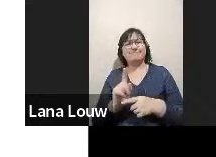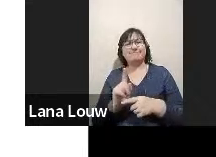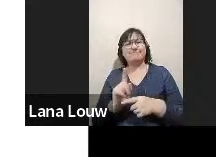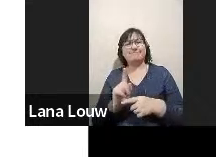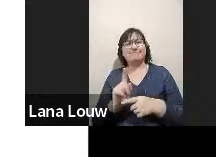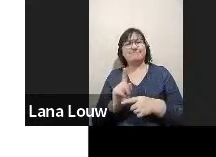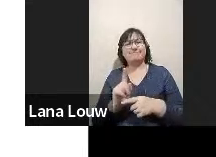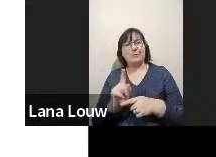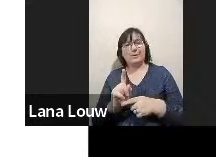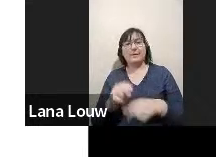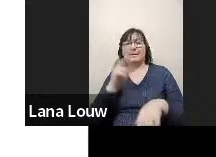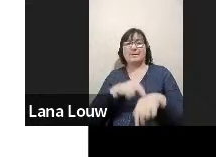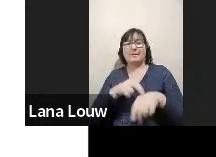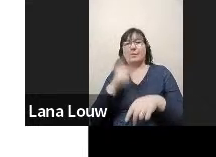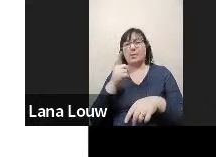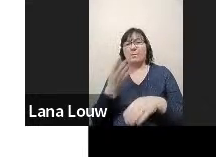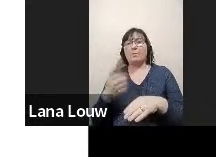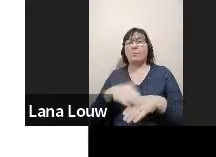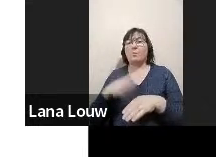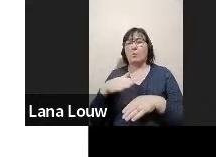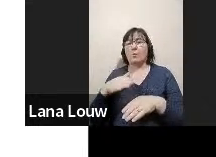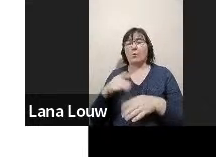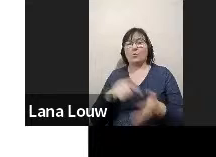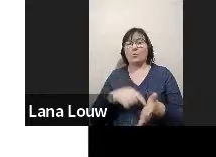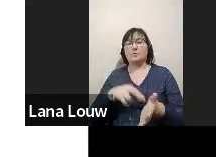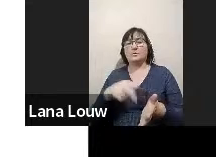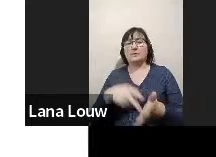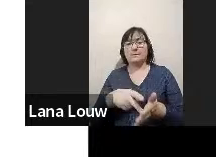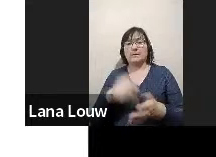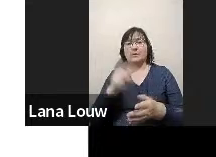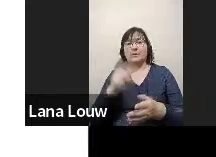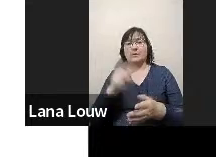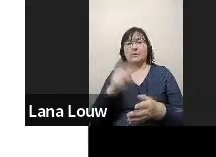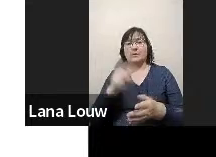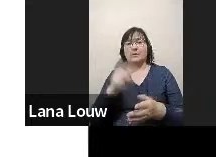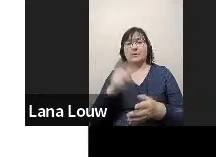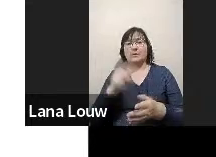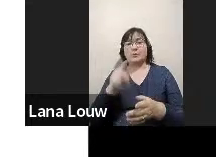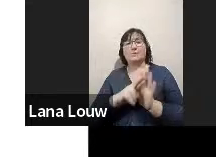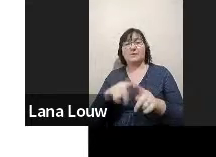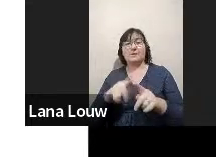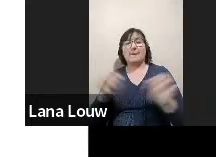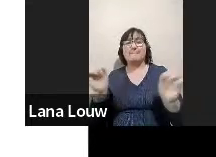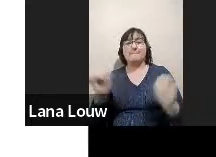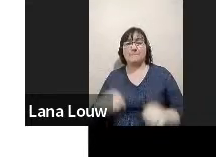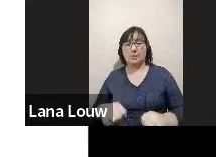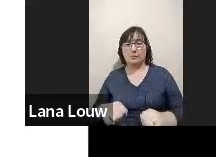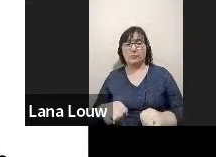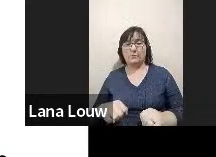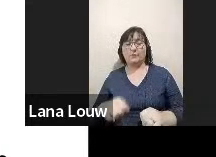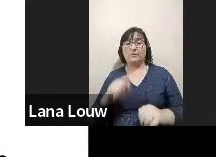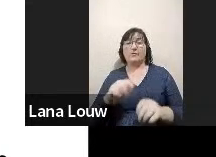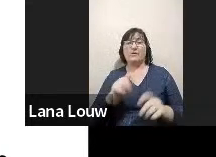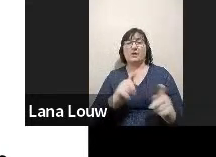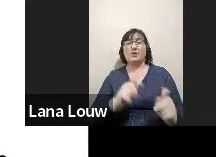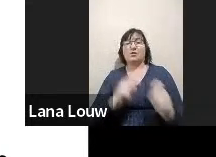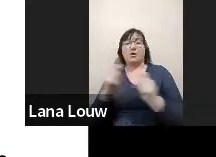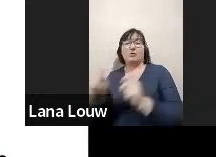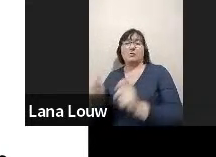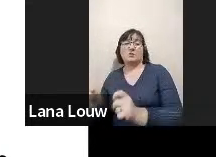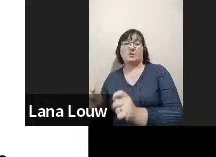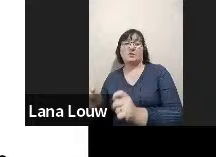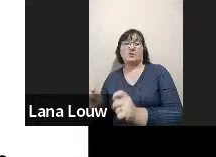the registered representative to now approve that transfer. Okay, now in order for them to do so,